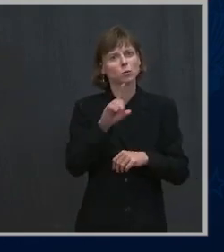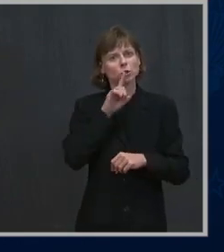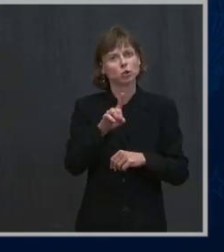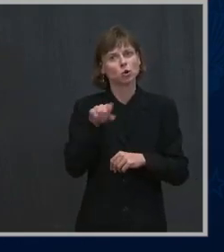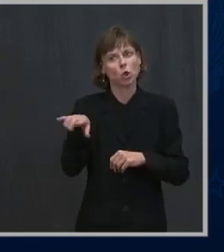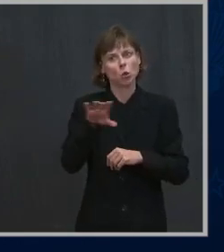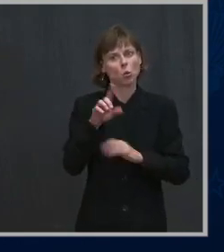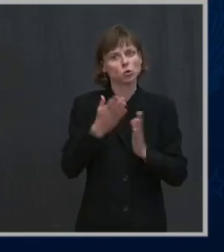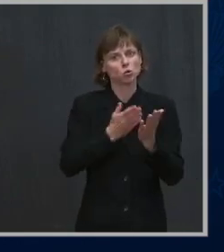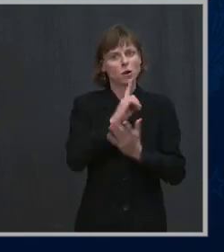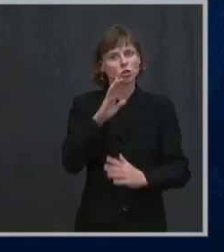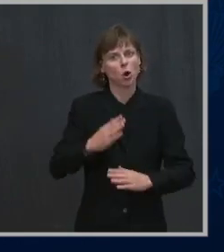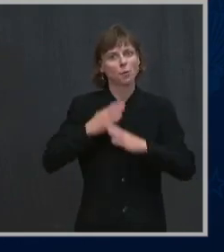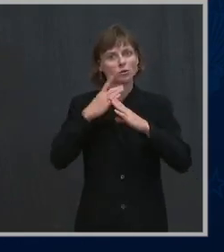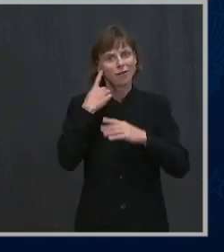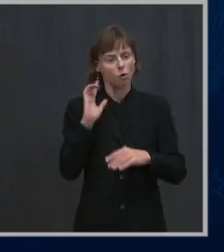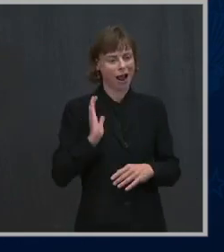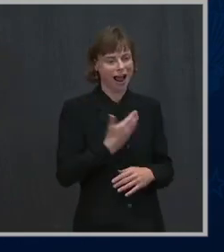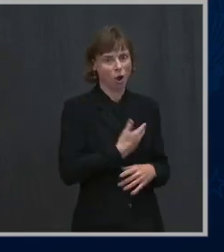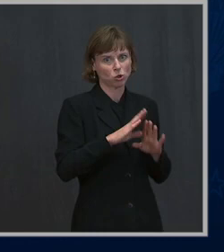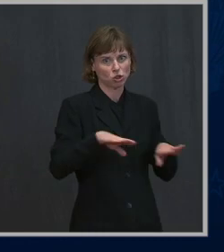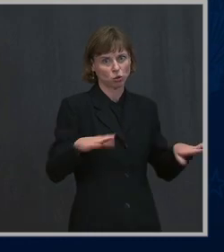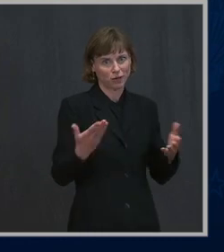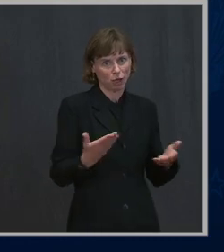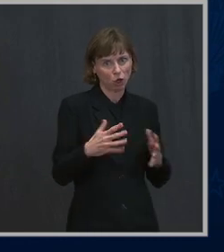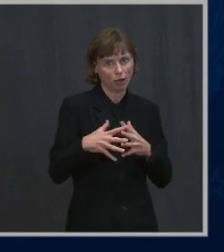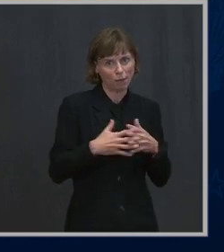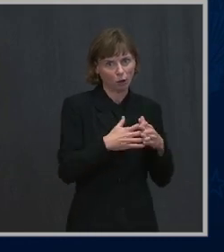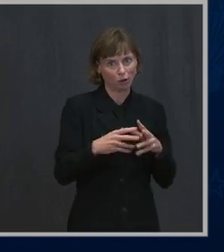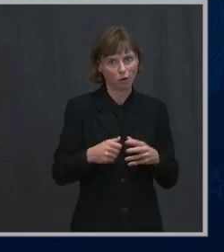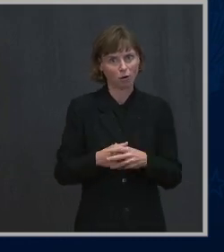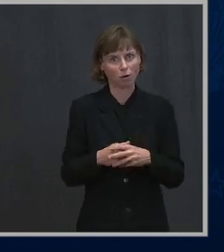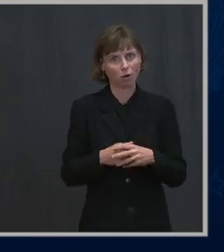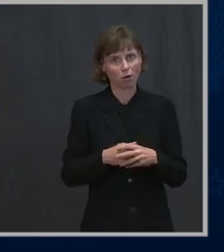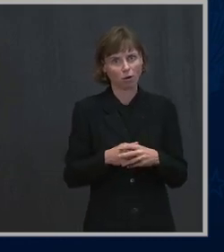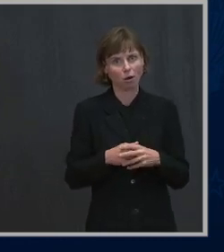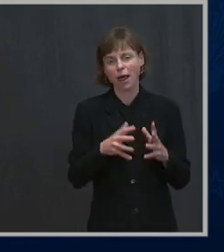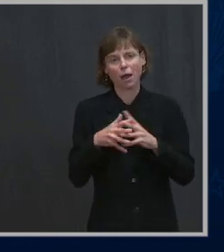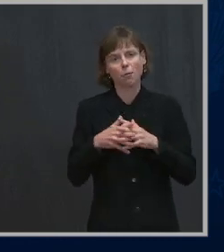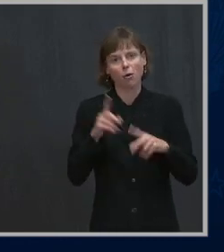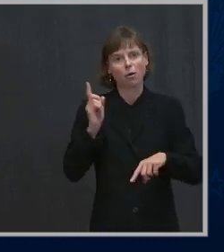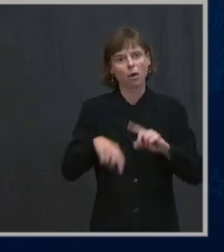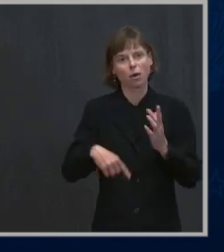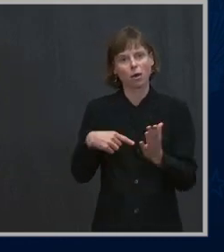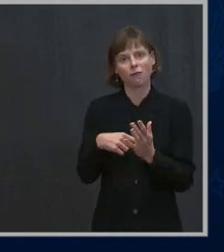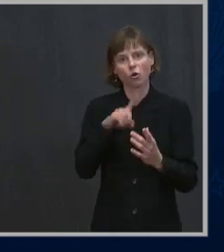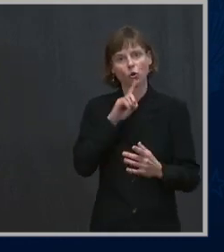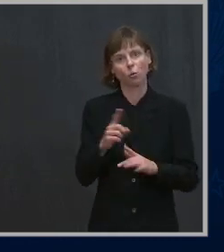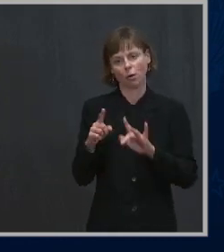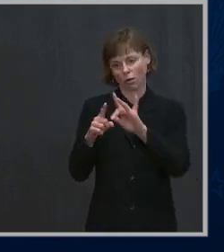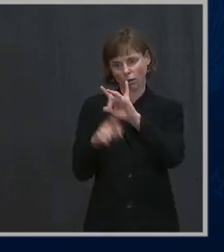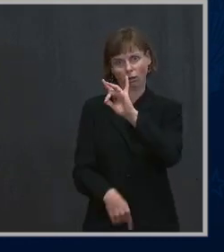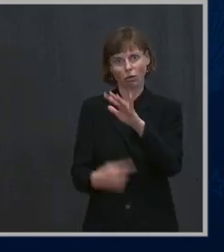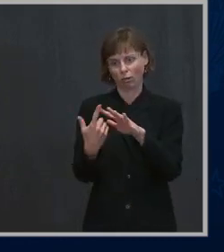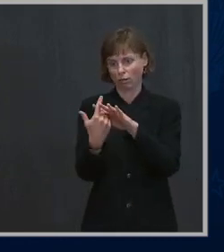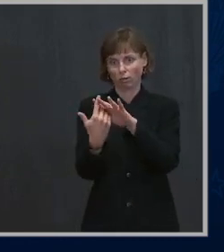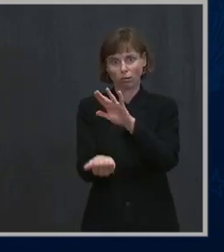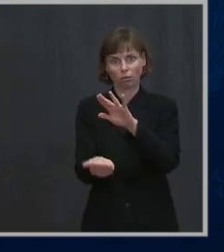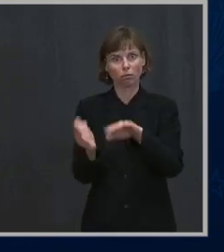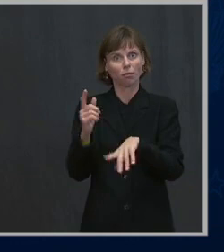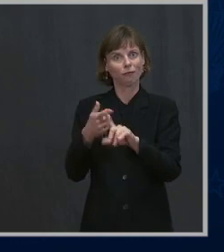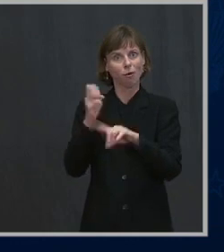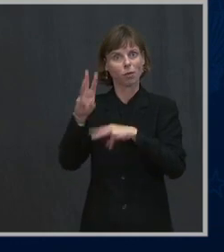protected for our own children here in america america cannot afford to be absent any longer on the world